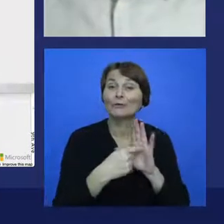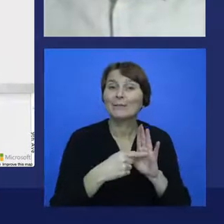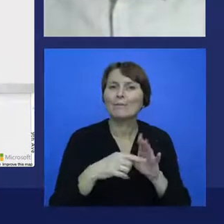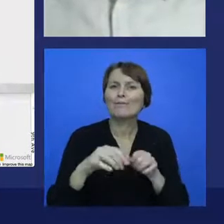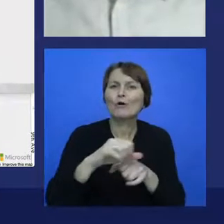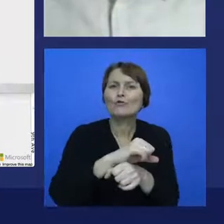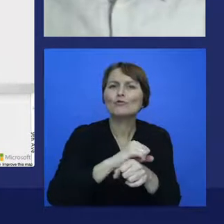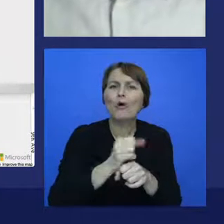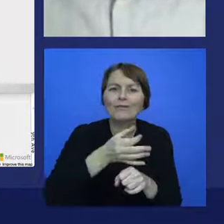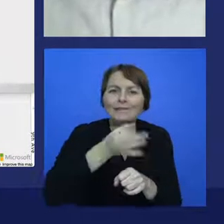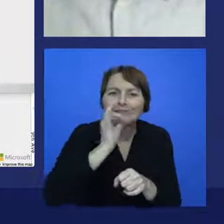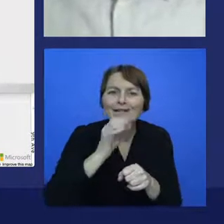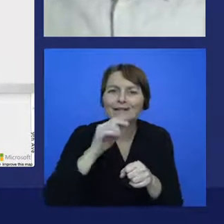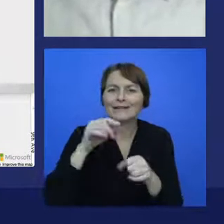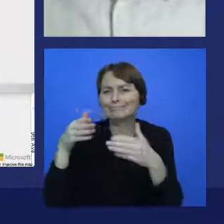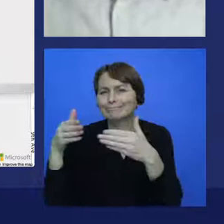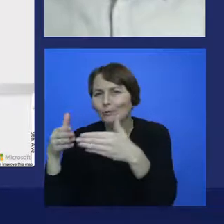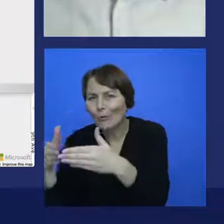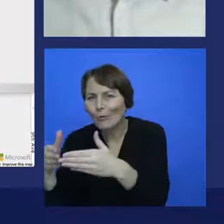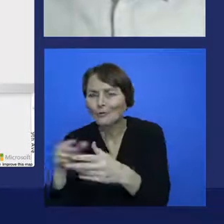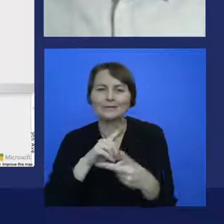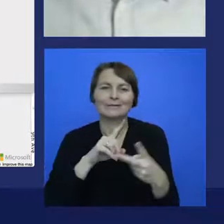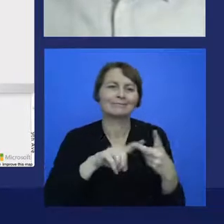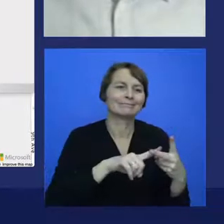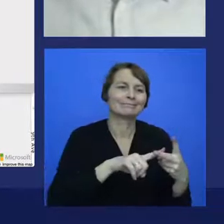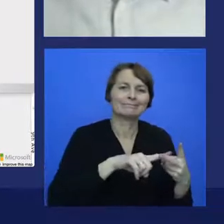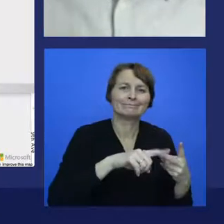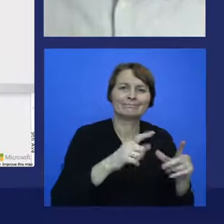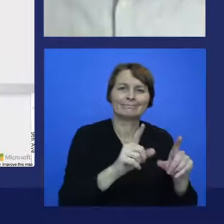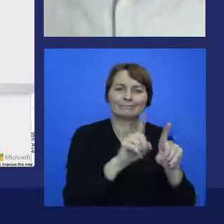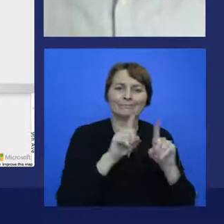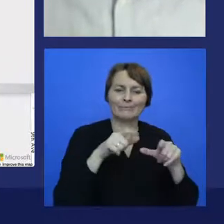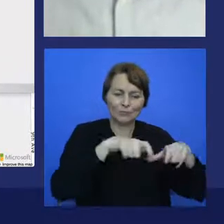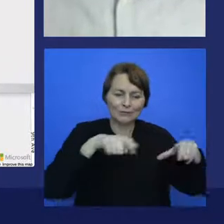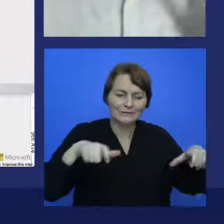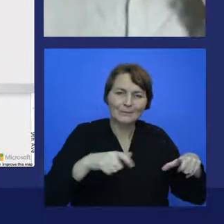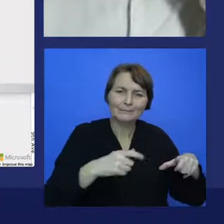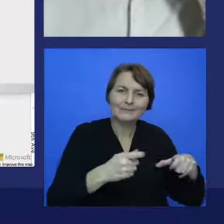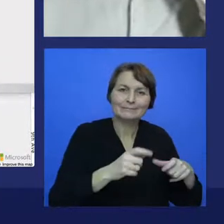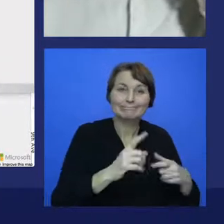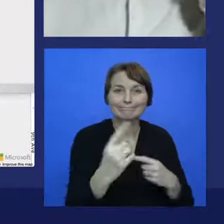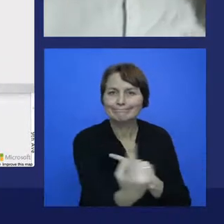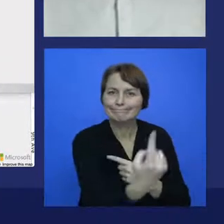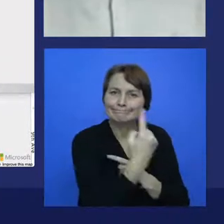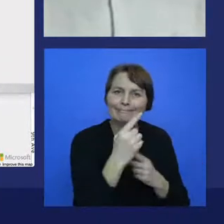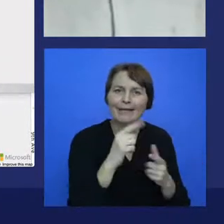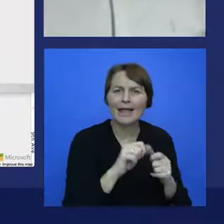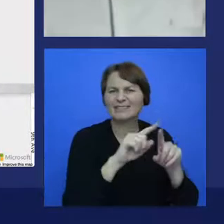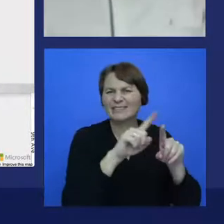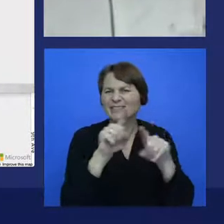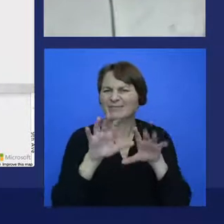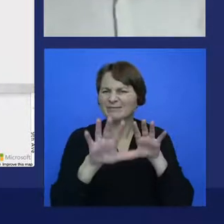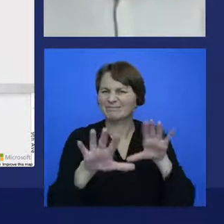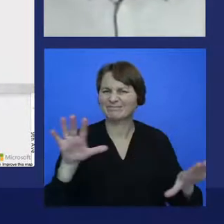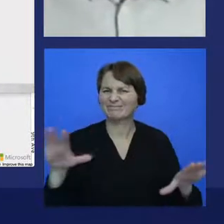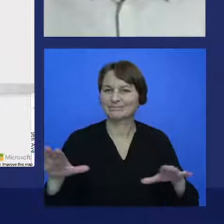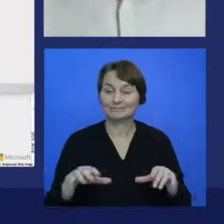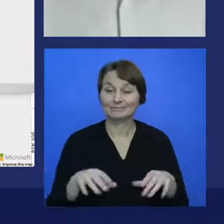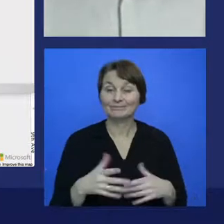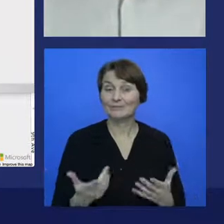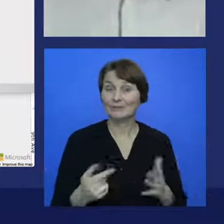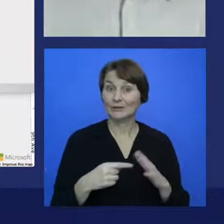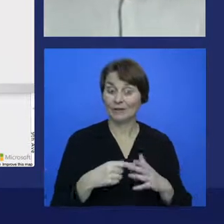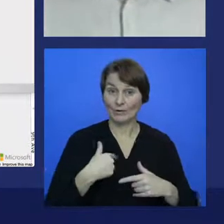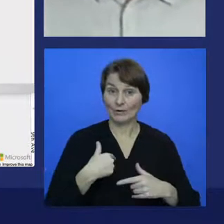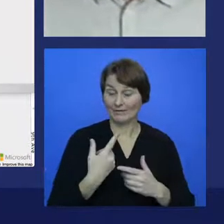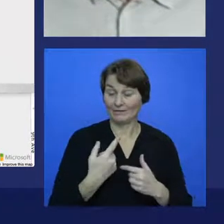restrooms, a reception area, all sorts of different information. But this is useful for if you were in construction,